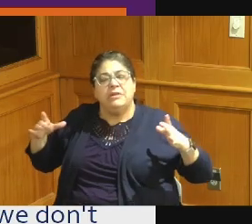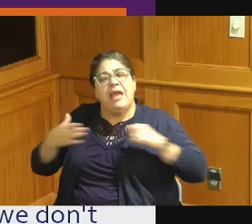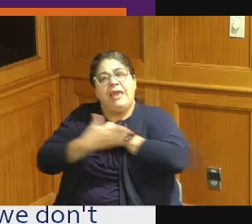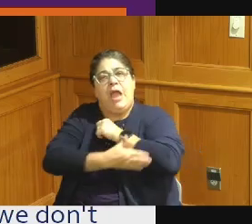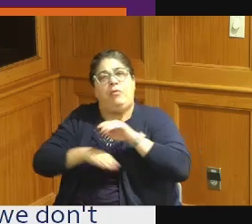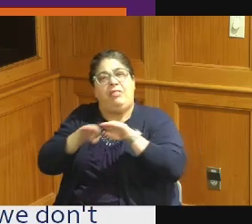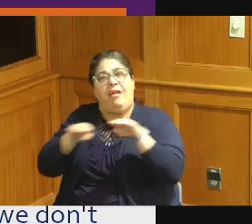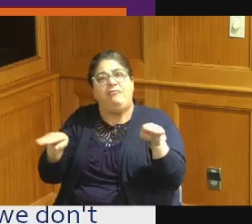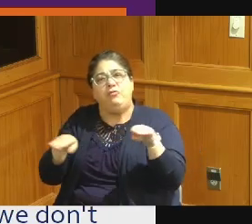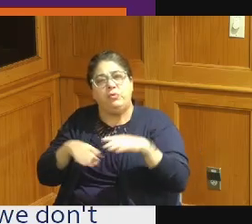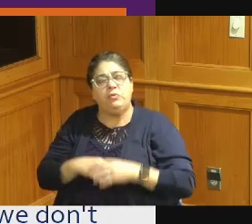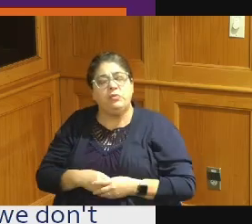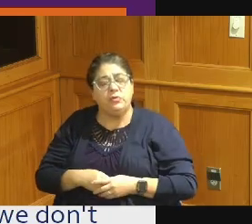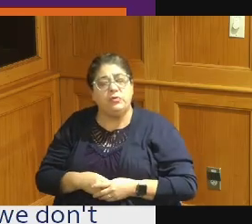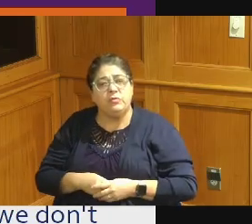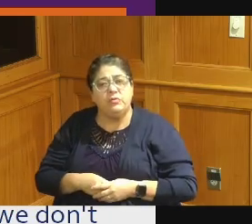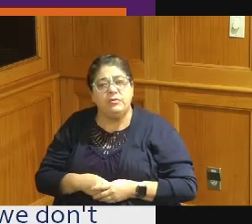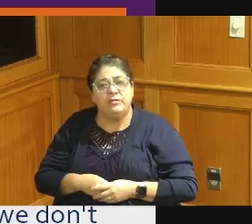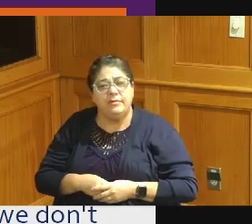These are,